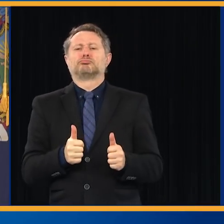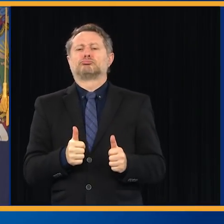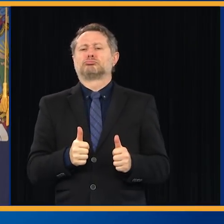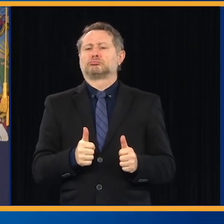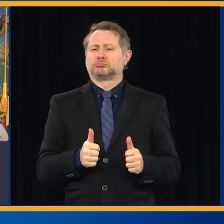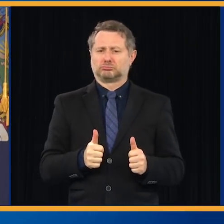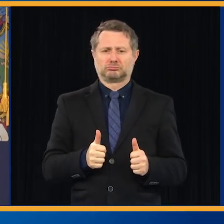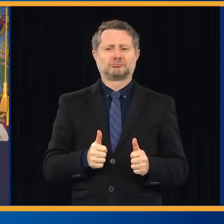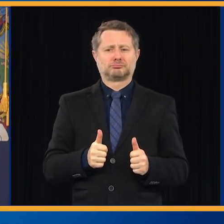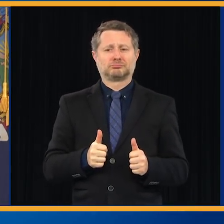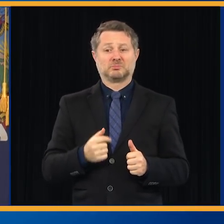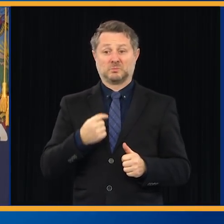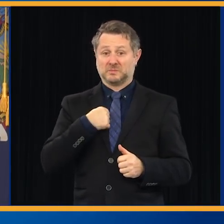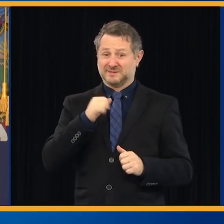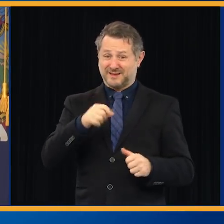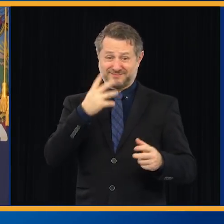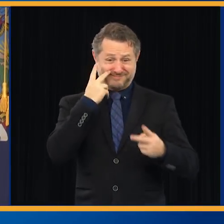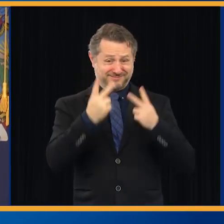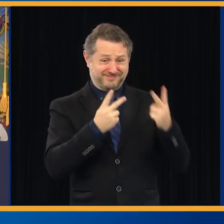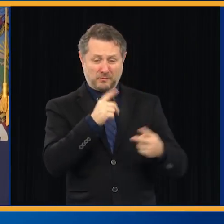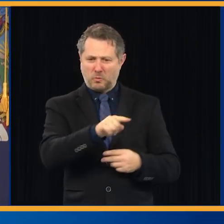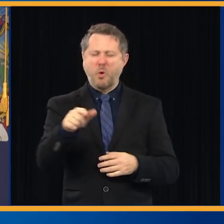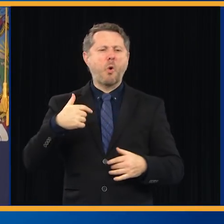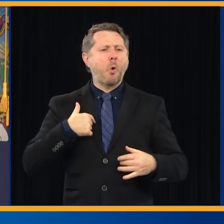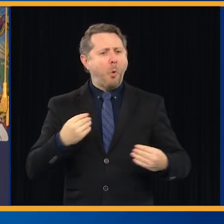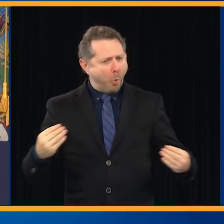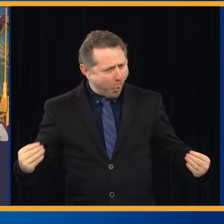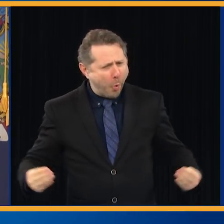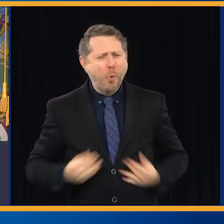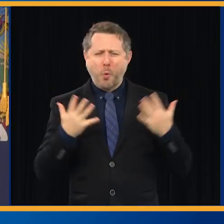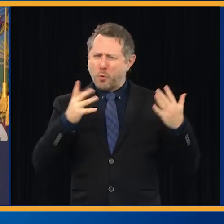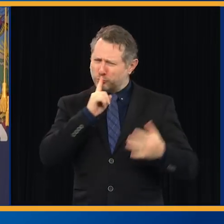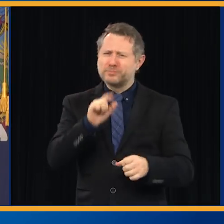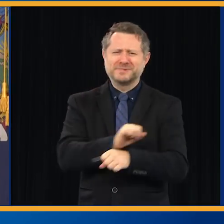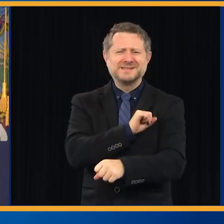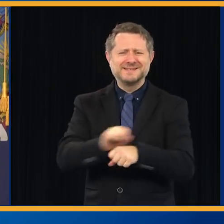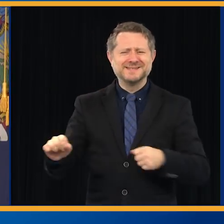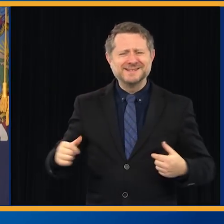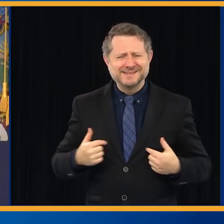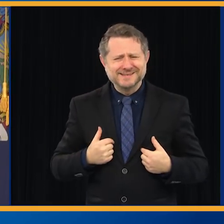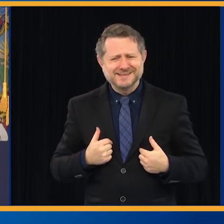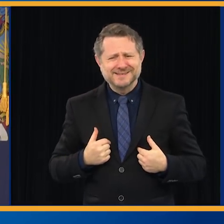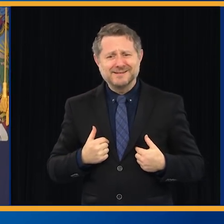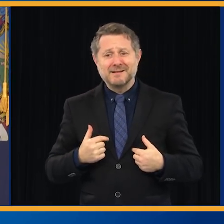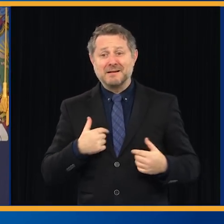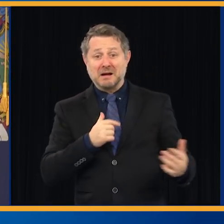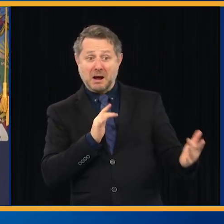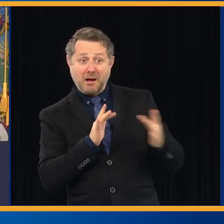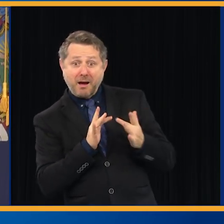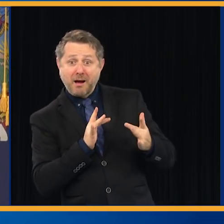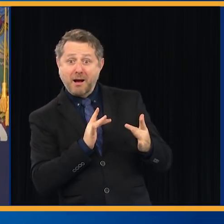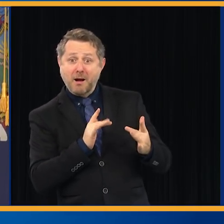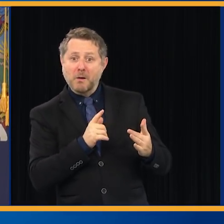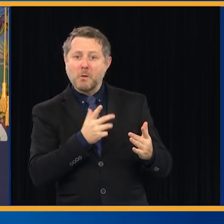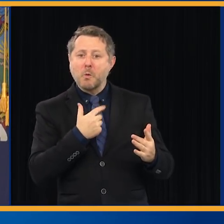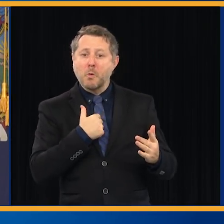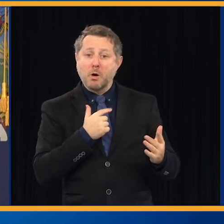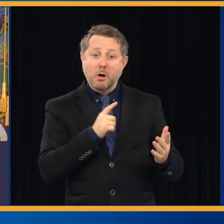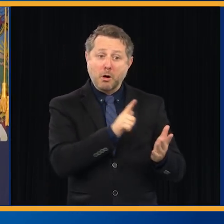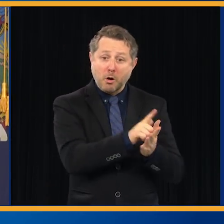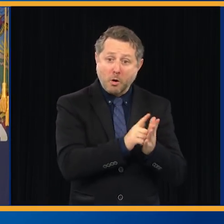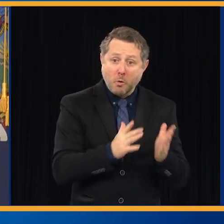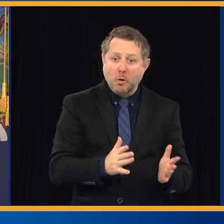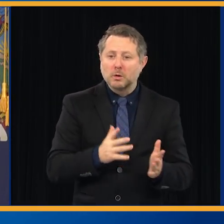was an inspiration to me. You know, it wasn't, I'll have my lawyer call your lawyer. It was, whatever I can do, I'll